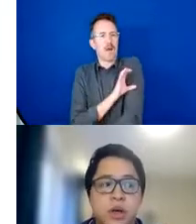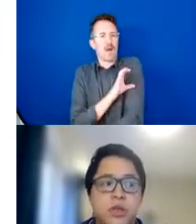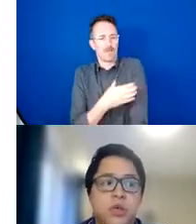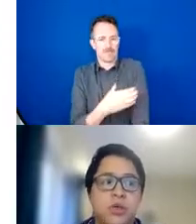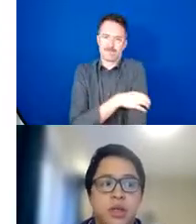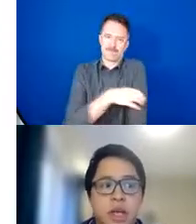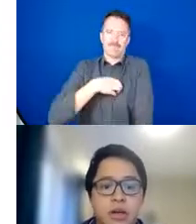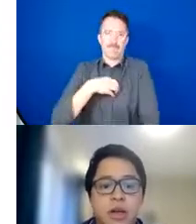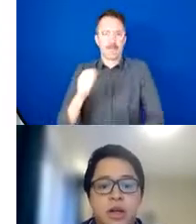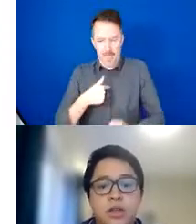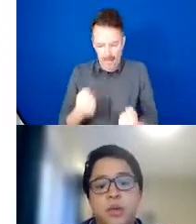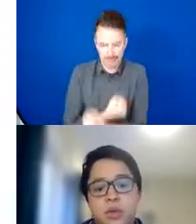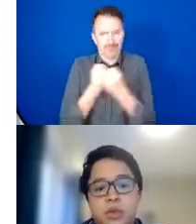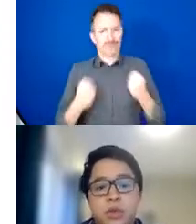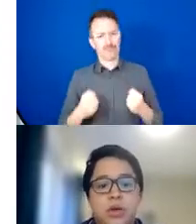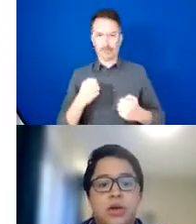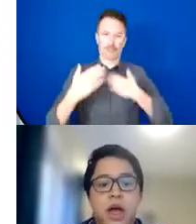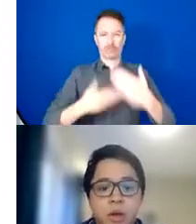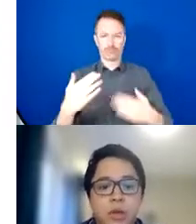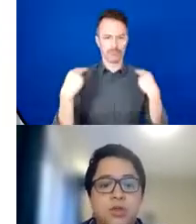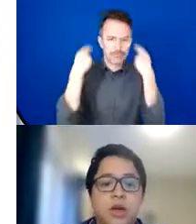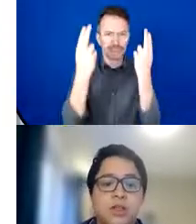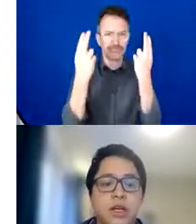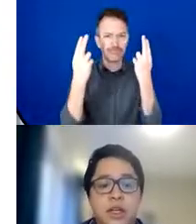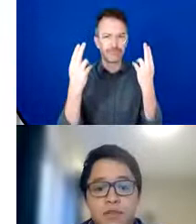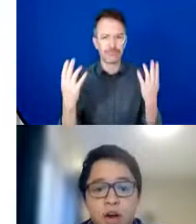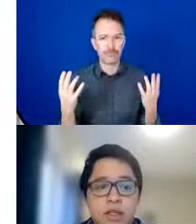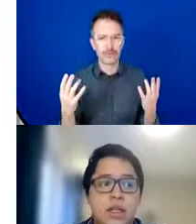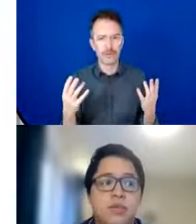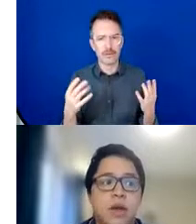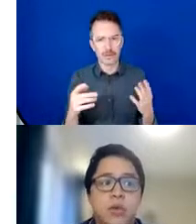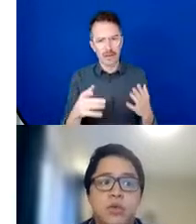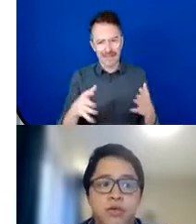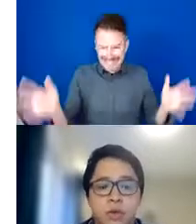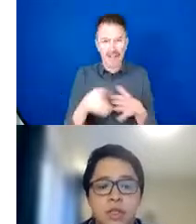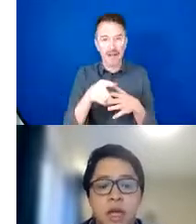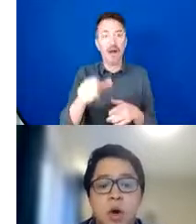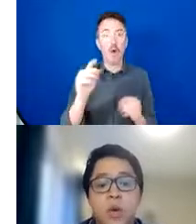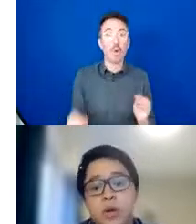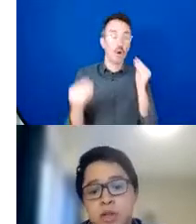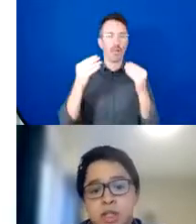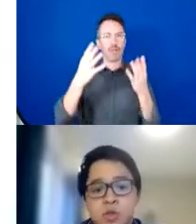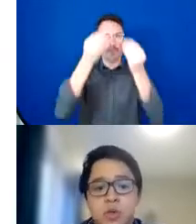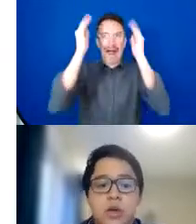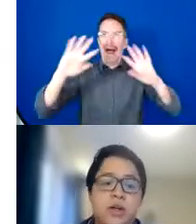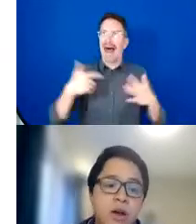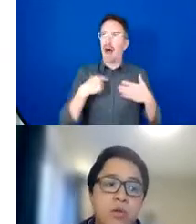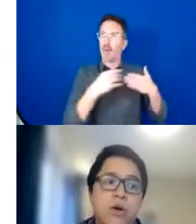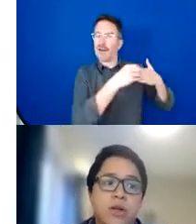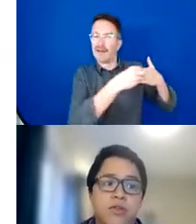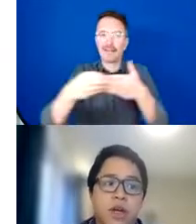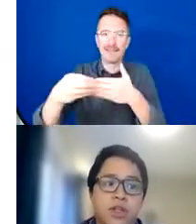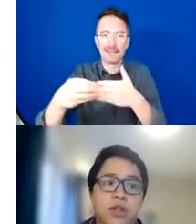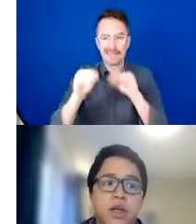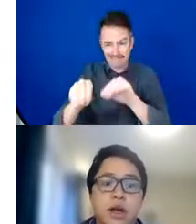as we're trying to do in YouthXL, to be able to help them into exercising advocacy and be able to influence, we also need to tackle